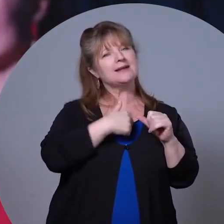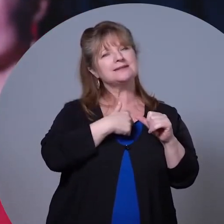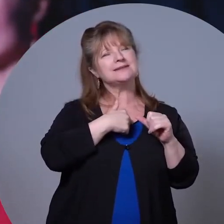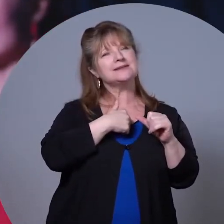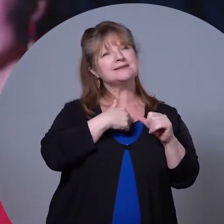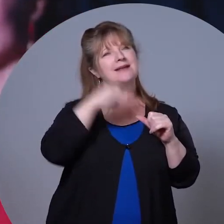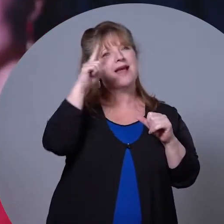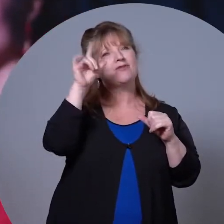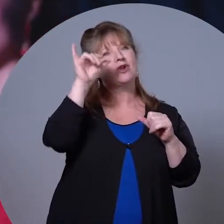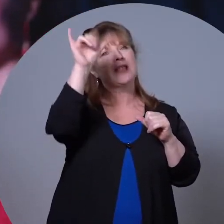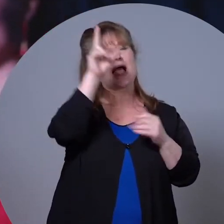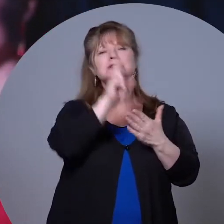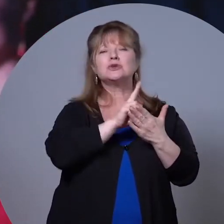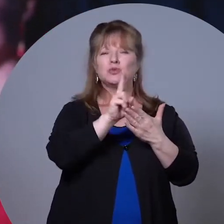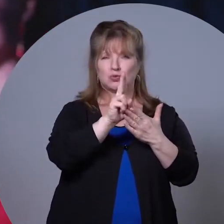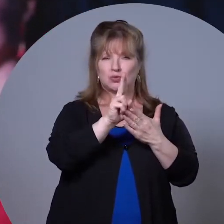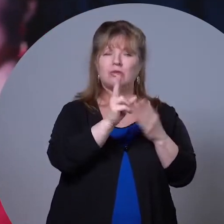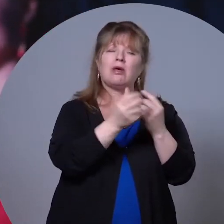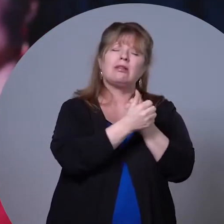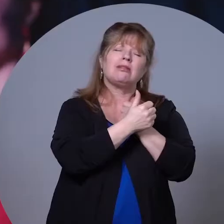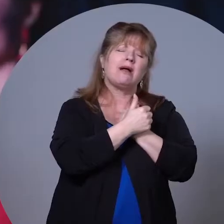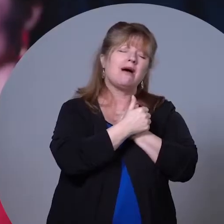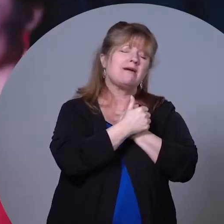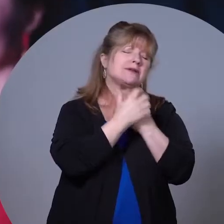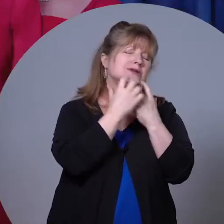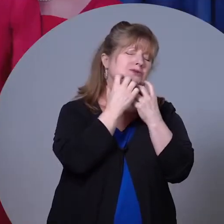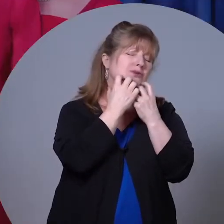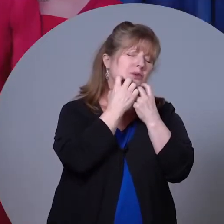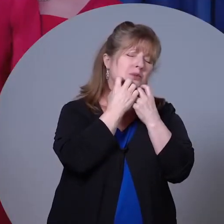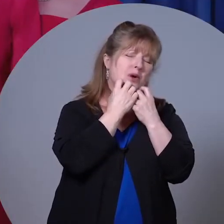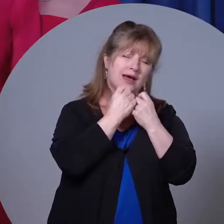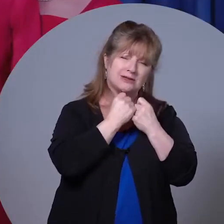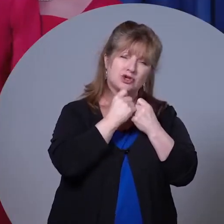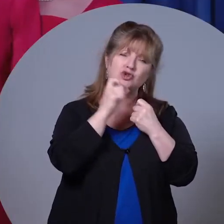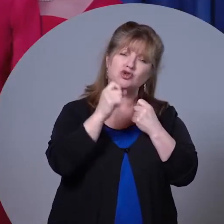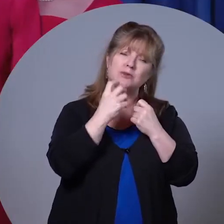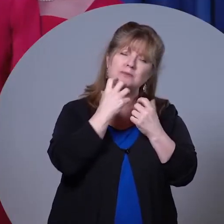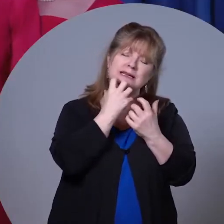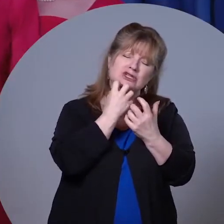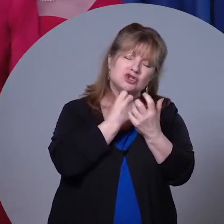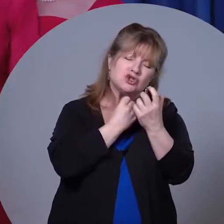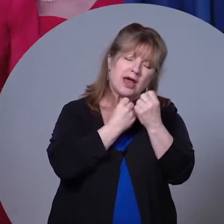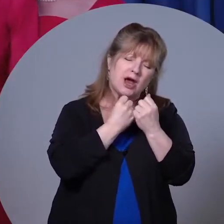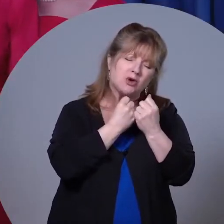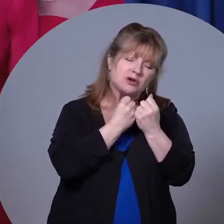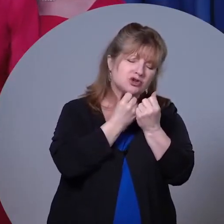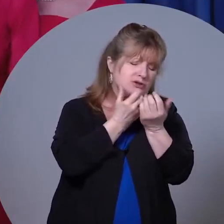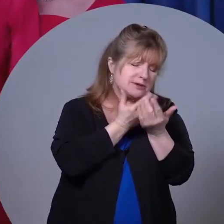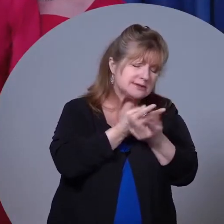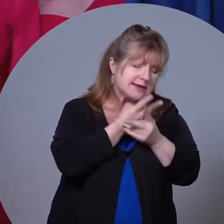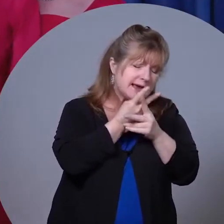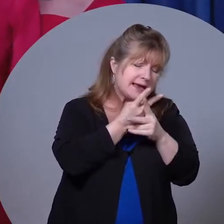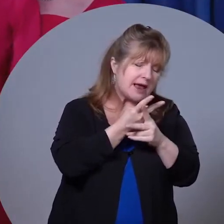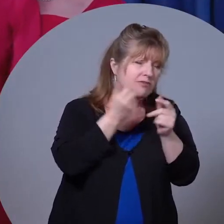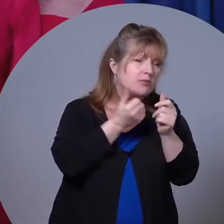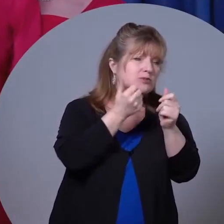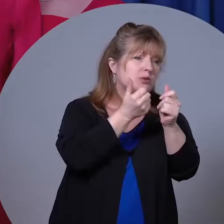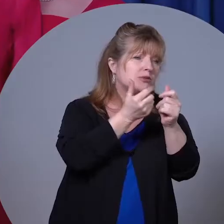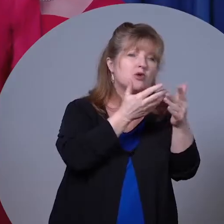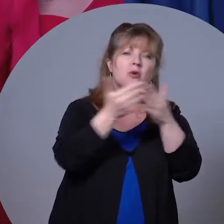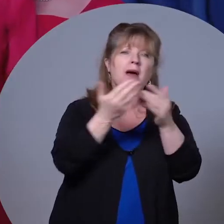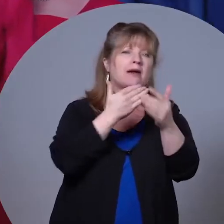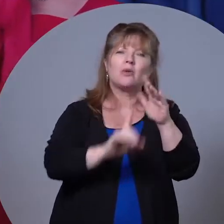everlasting truth that love is so precious and should be cherished and pursued despite